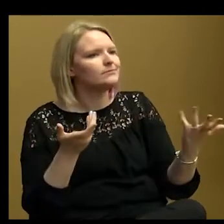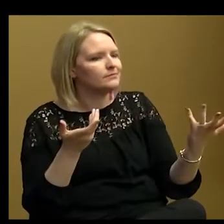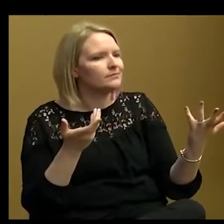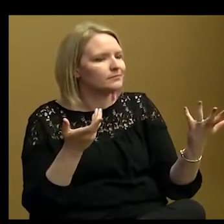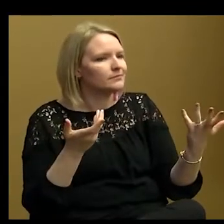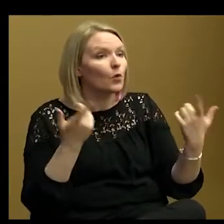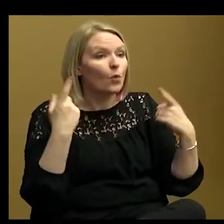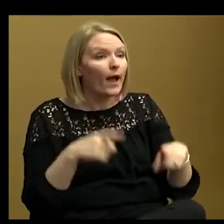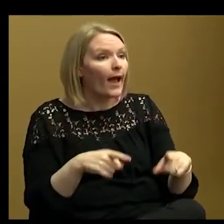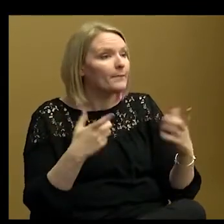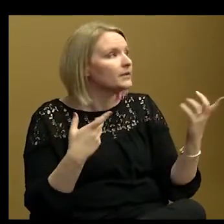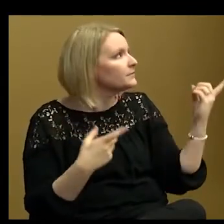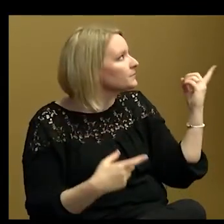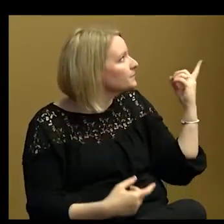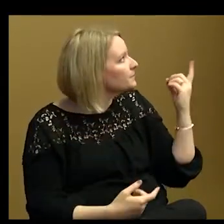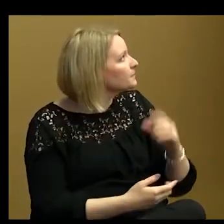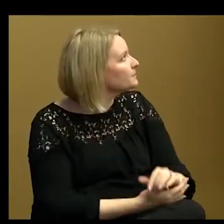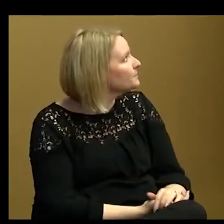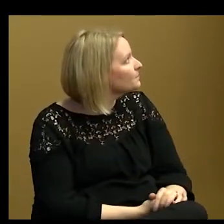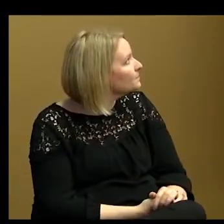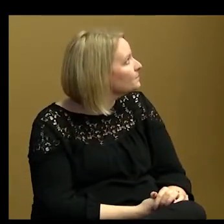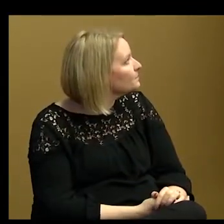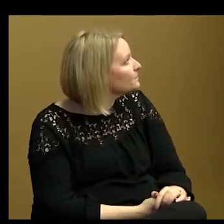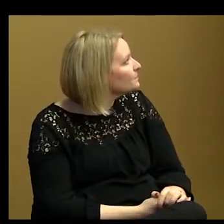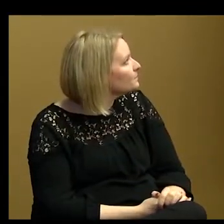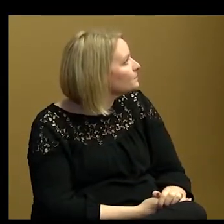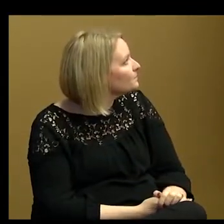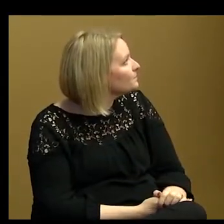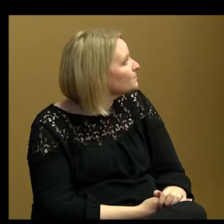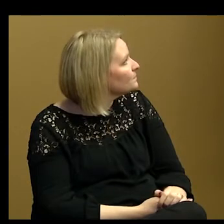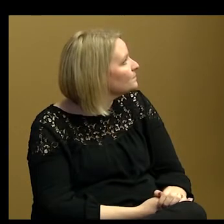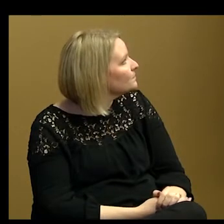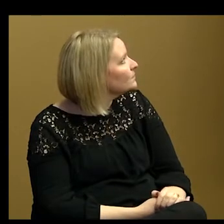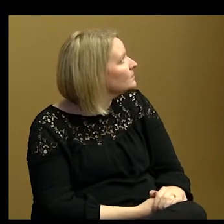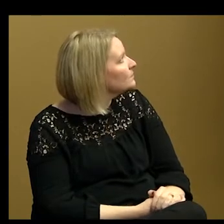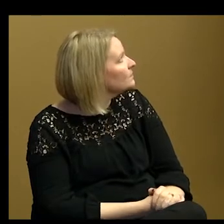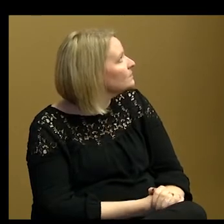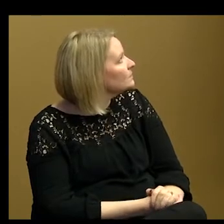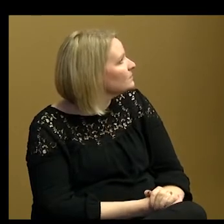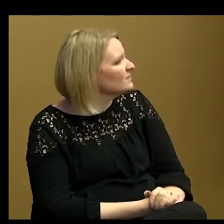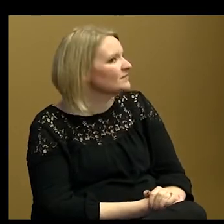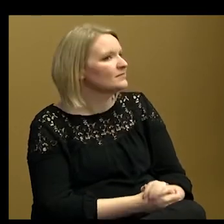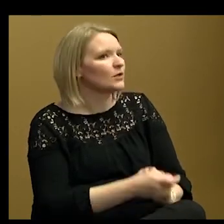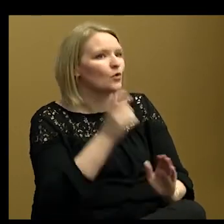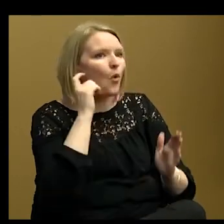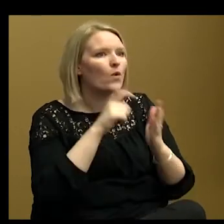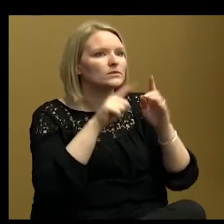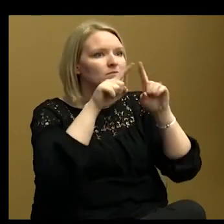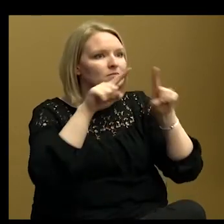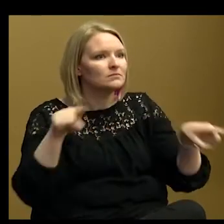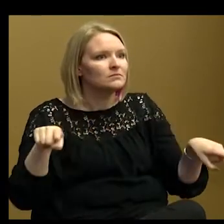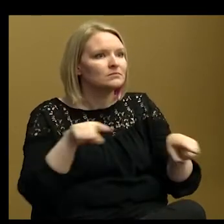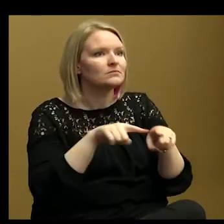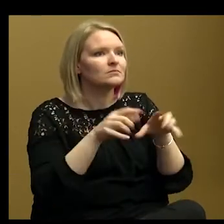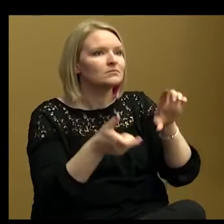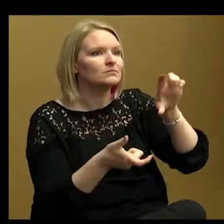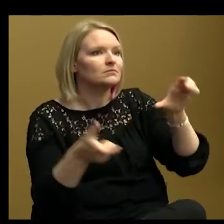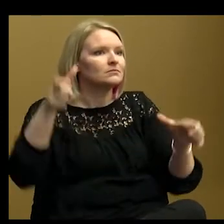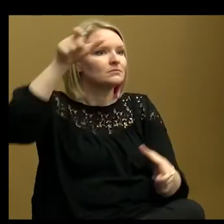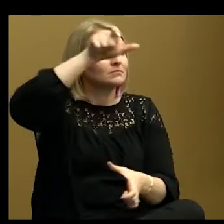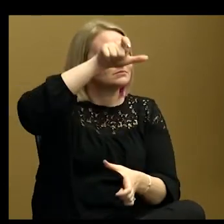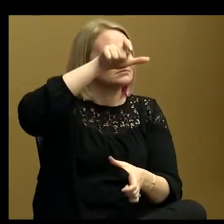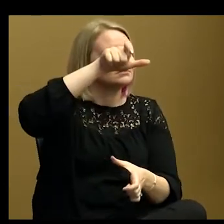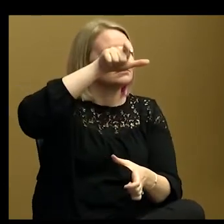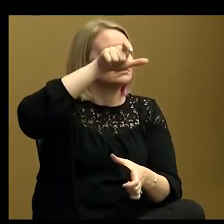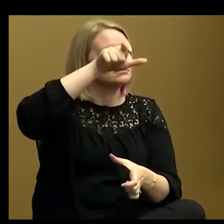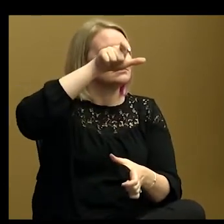And what happens is this. See where the incidental is? Because